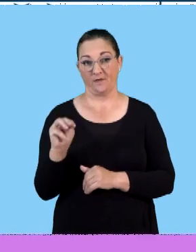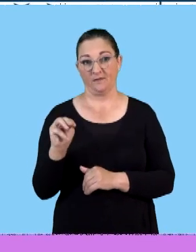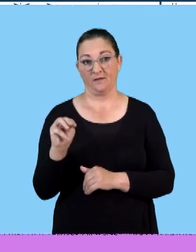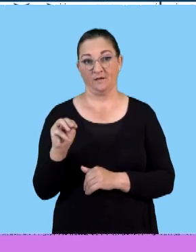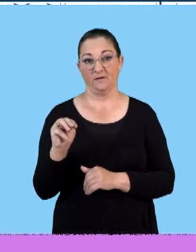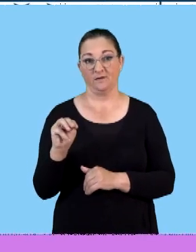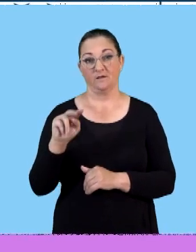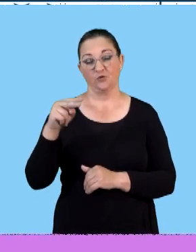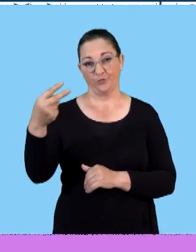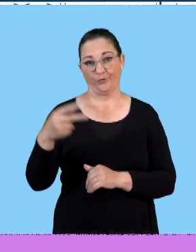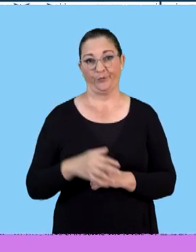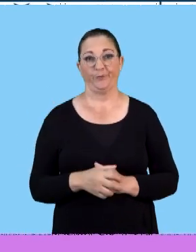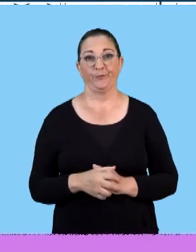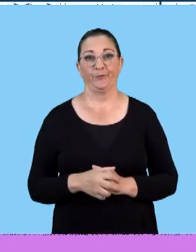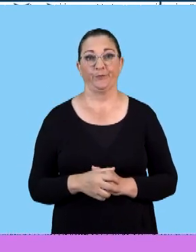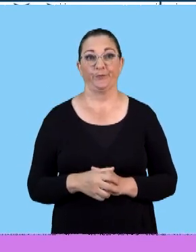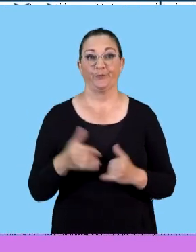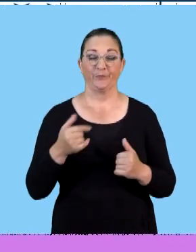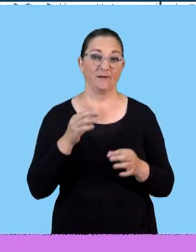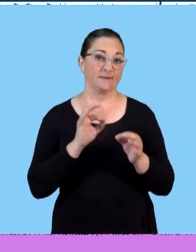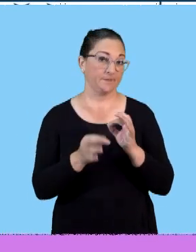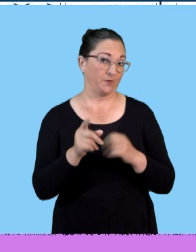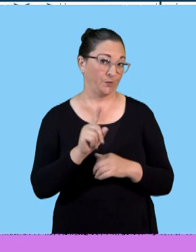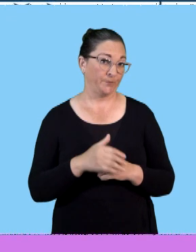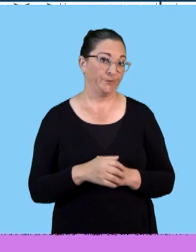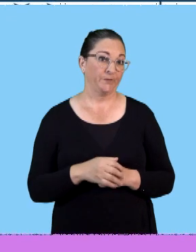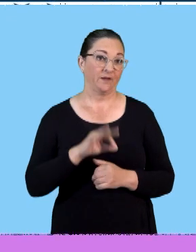9,15 meters, and I square that value. Now let's simplify.